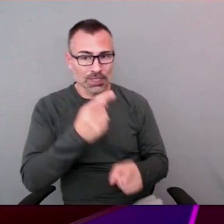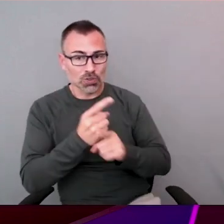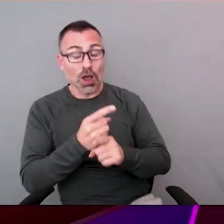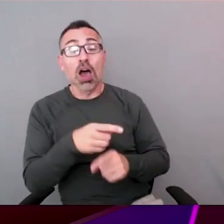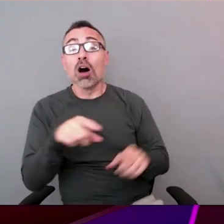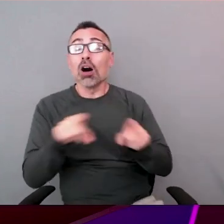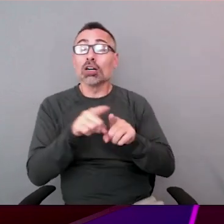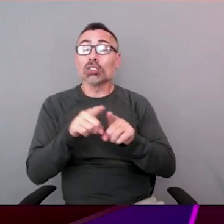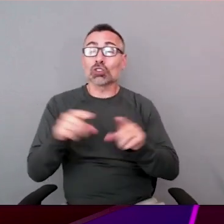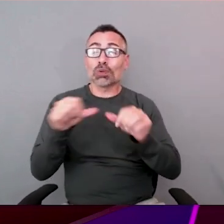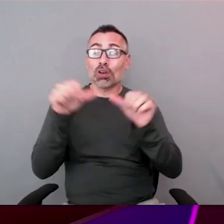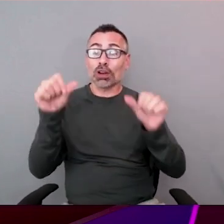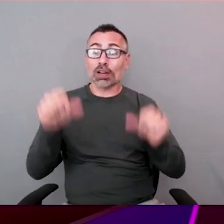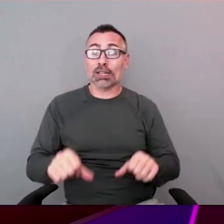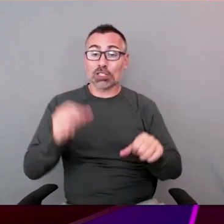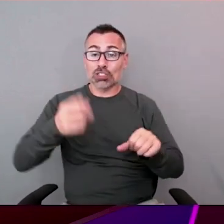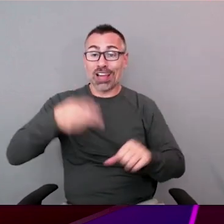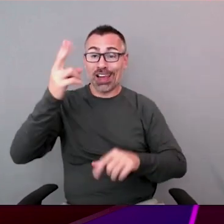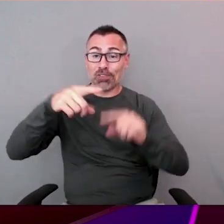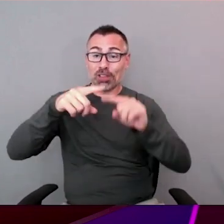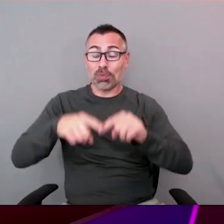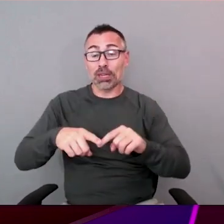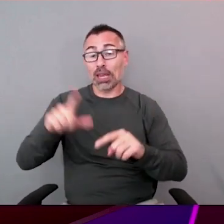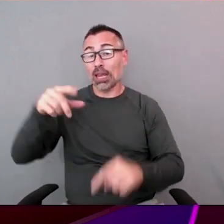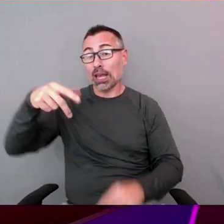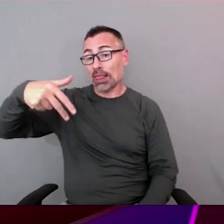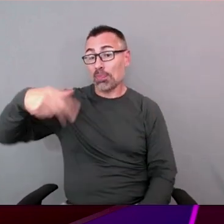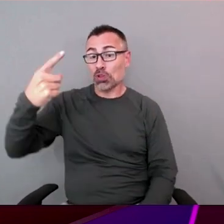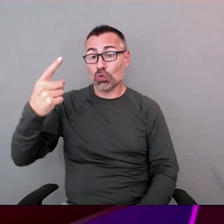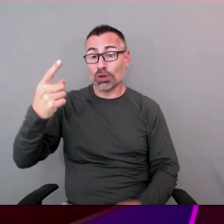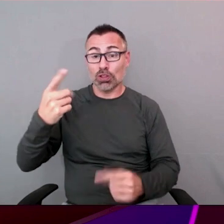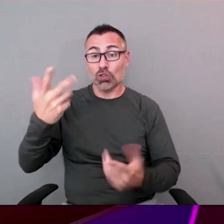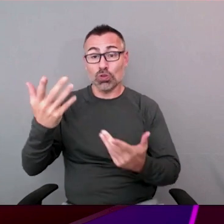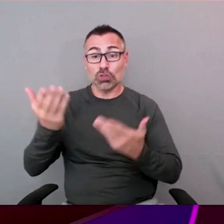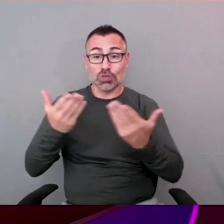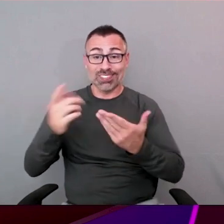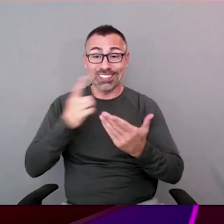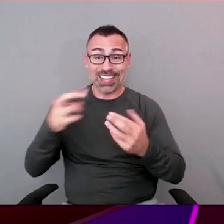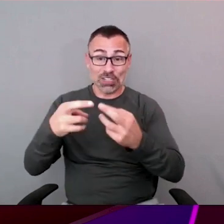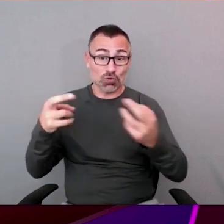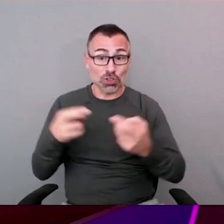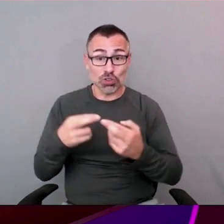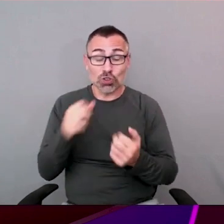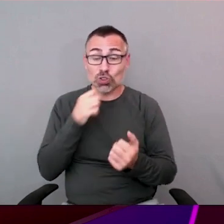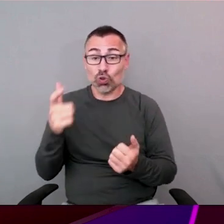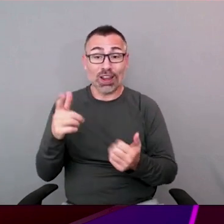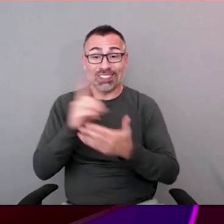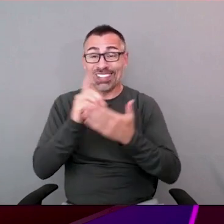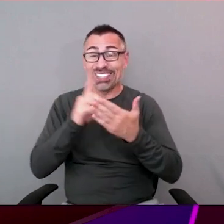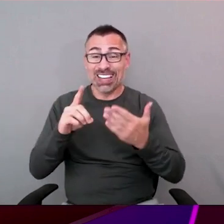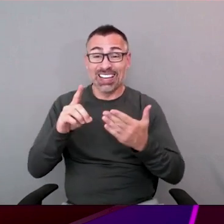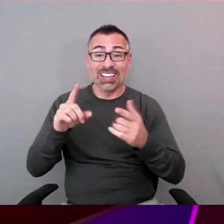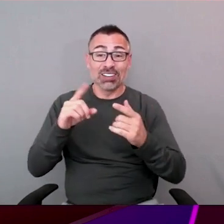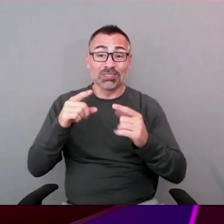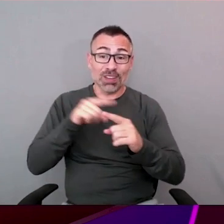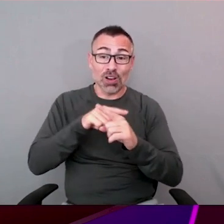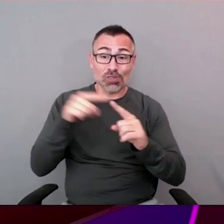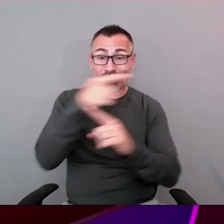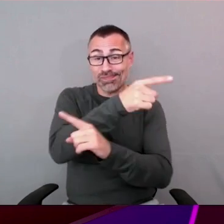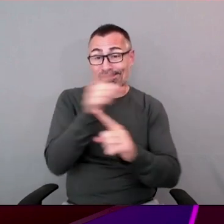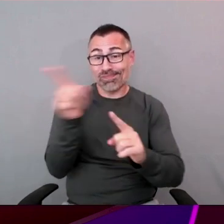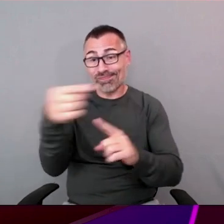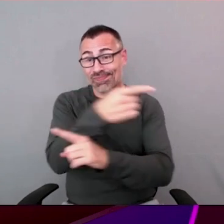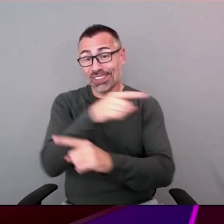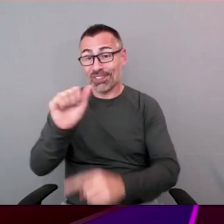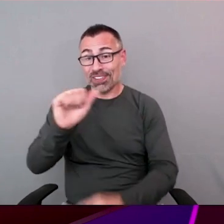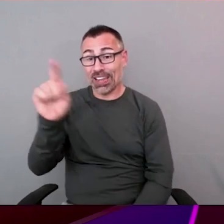those services that is a regional service. So you don't have to design across availability zones like you do with some of our other compute services like EC2. And you can also have